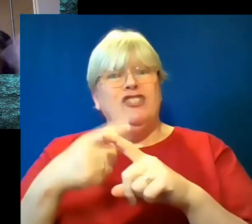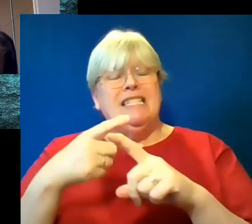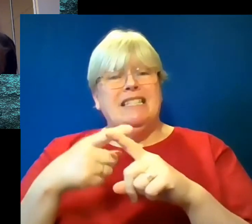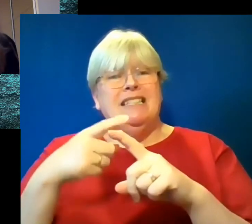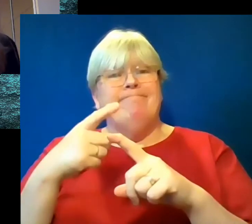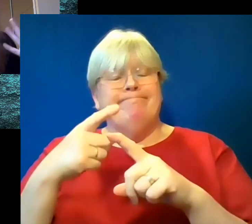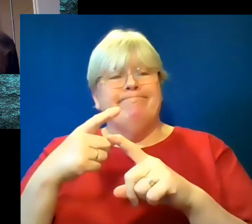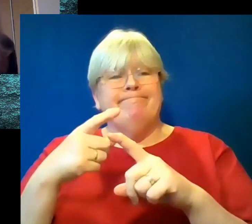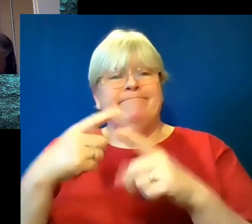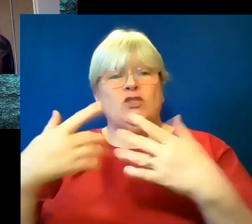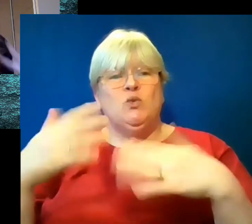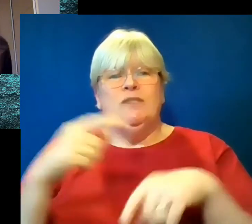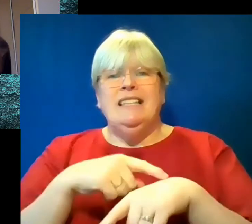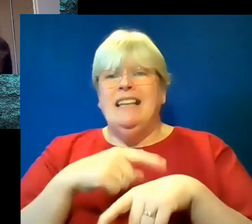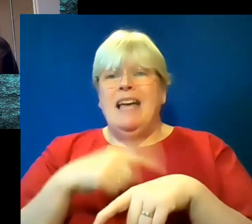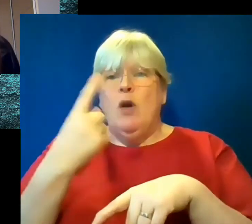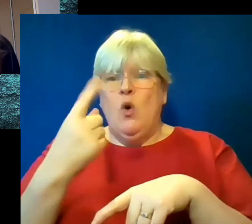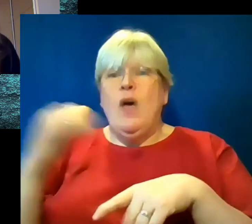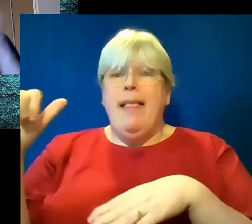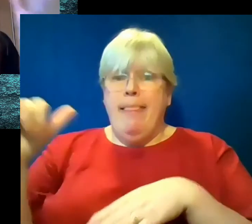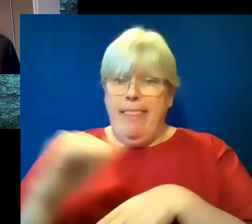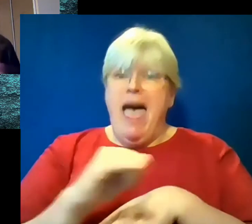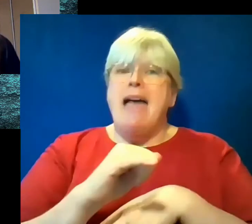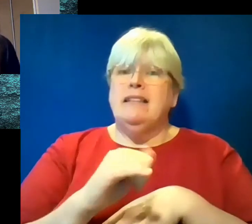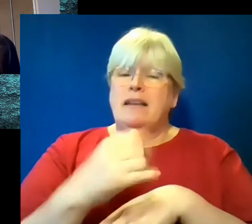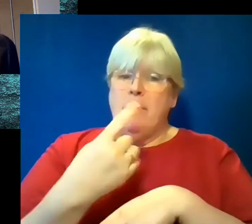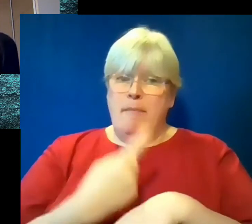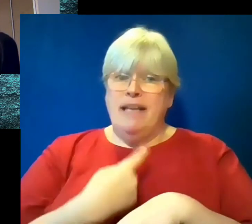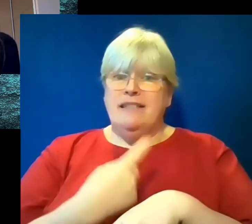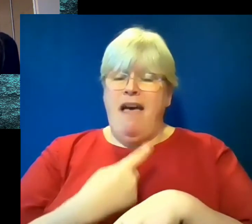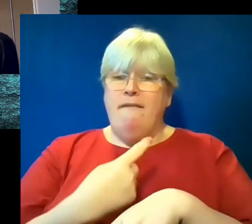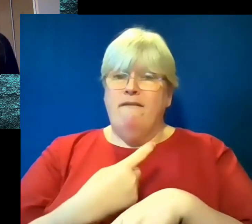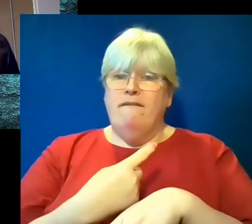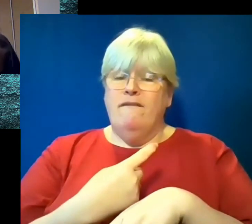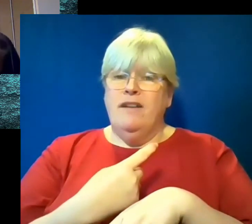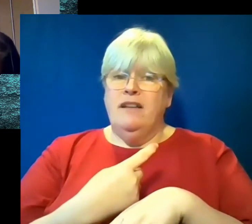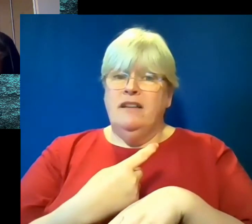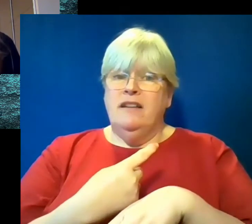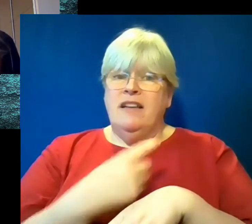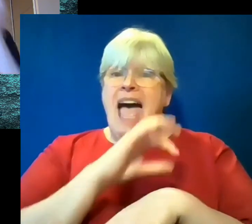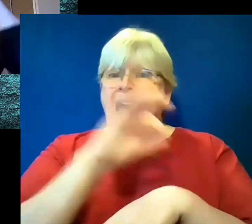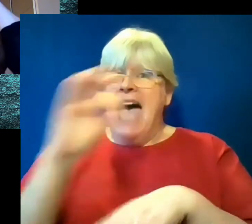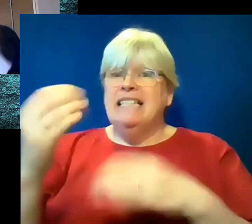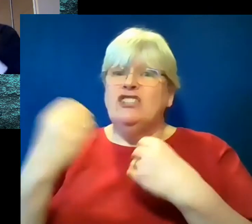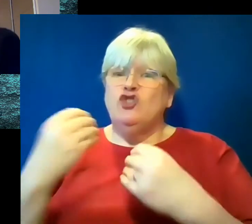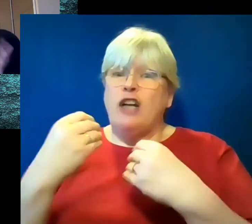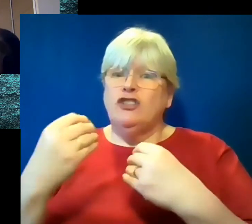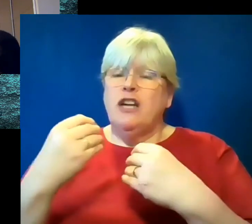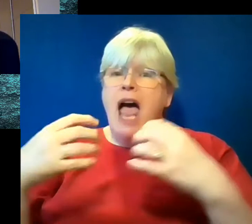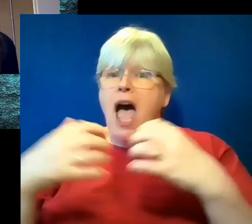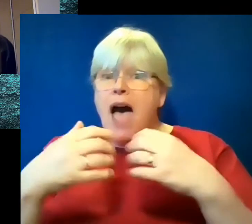the only time that I landed a plane myself, like fully, without help, I asked my instructor, how did I